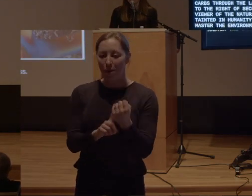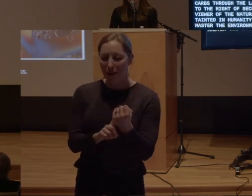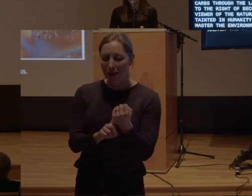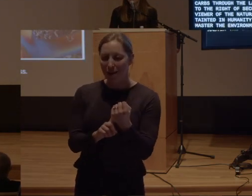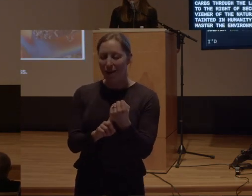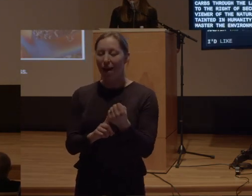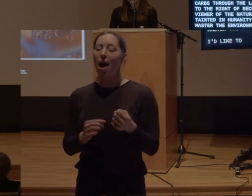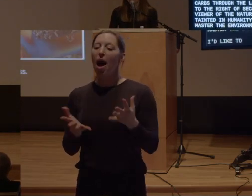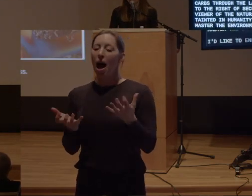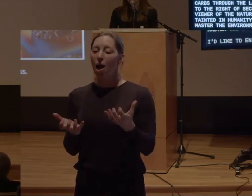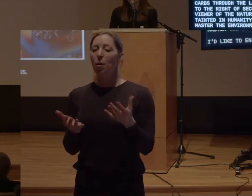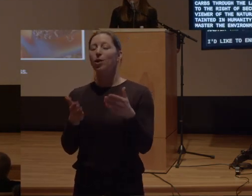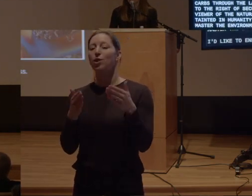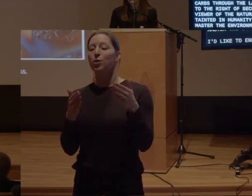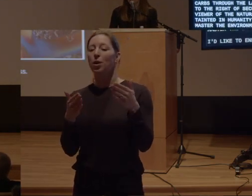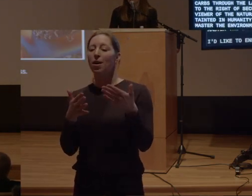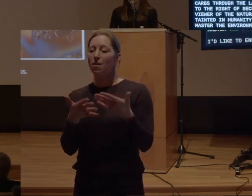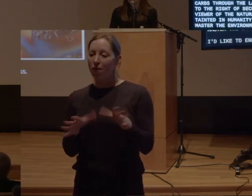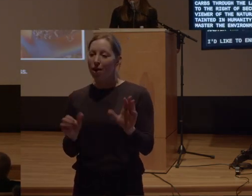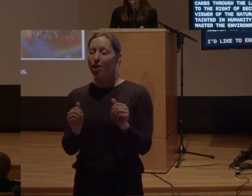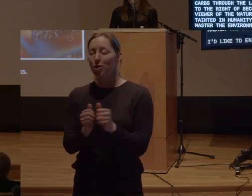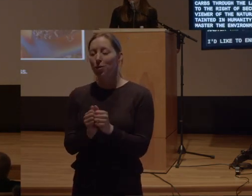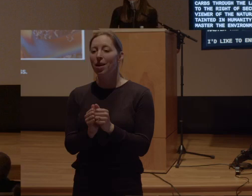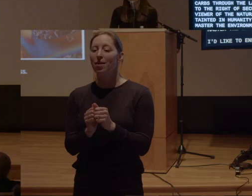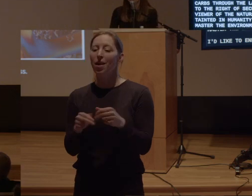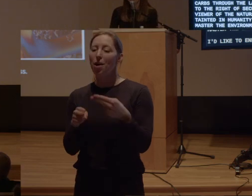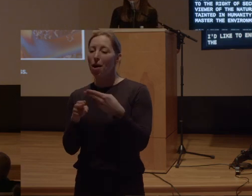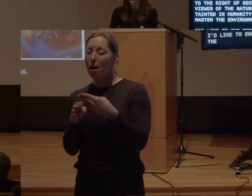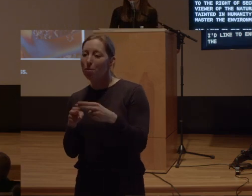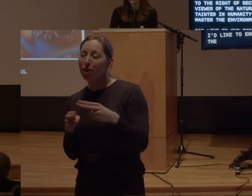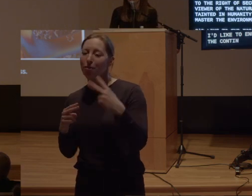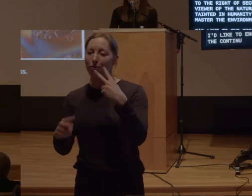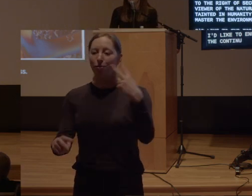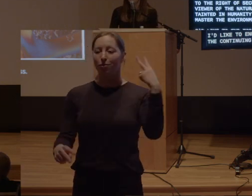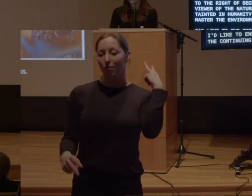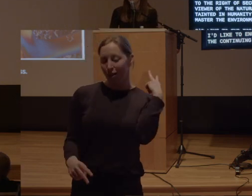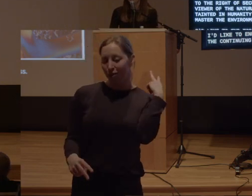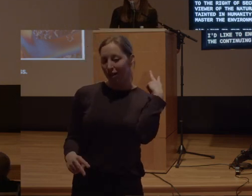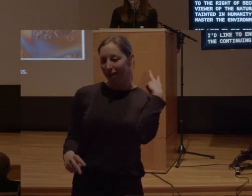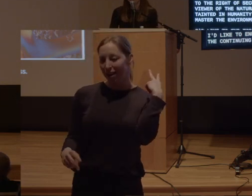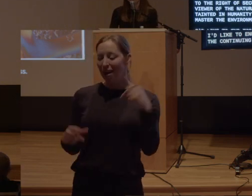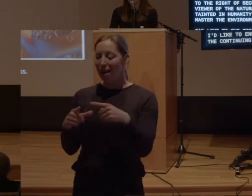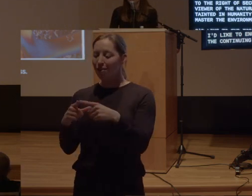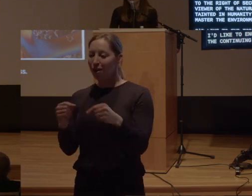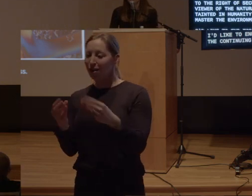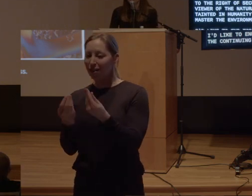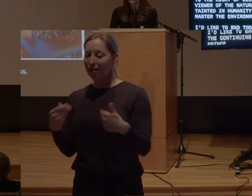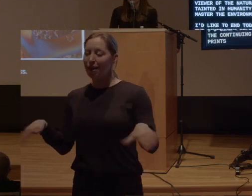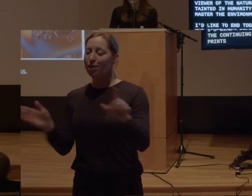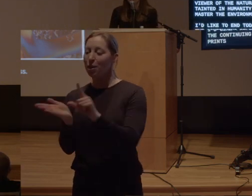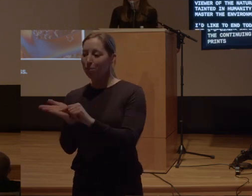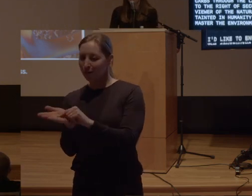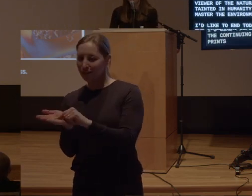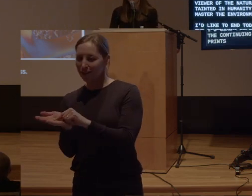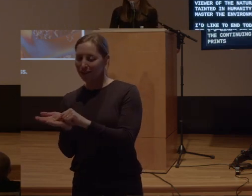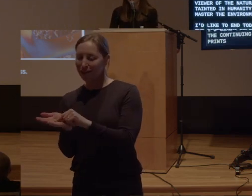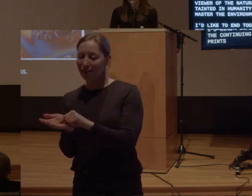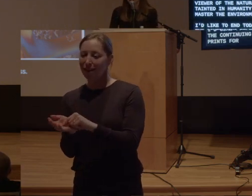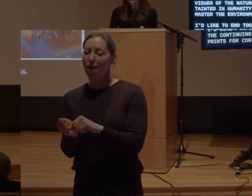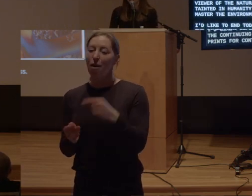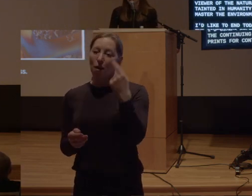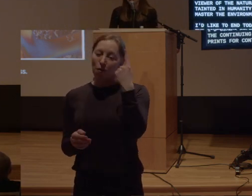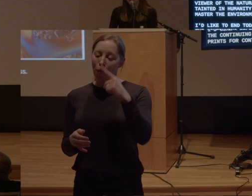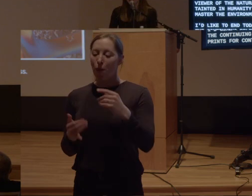I'd like to end today with a brief reflection on the continuing relevance of Japanese landscape prints. For